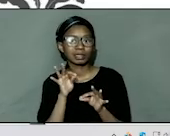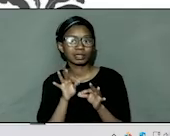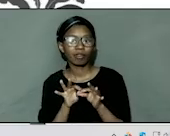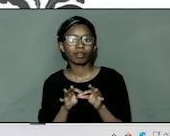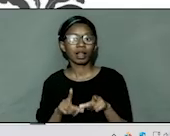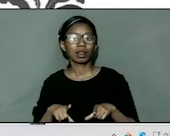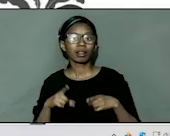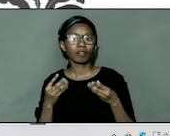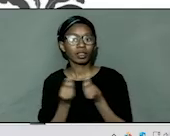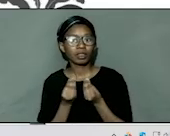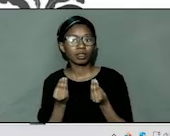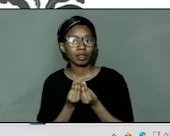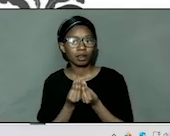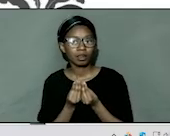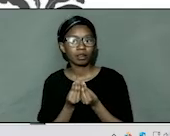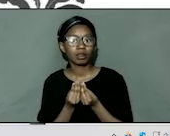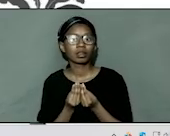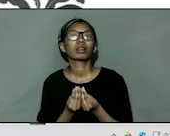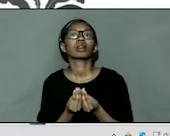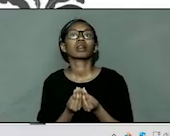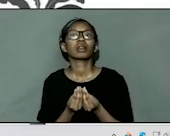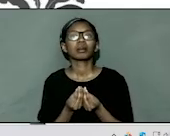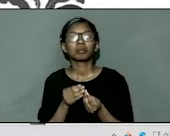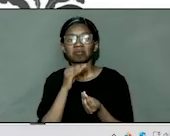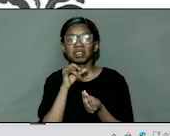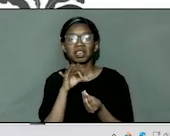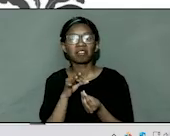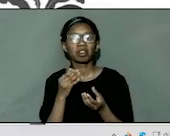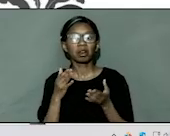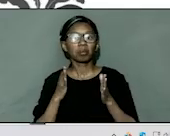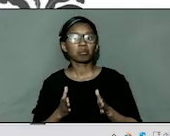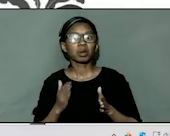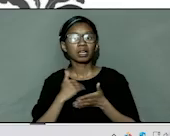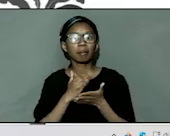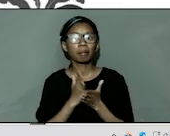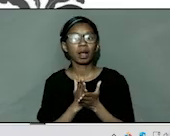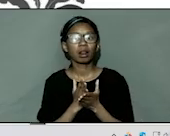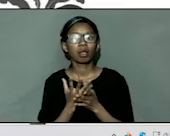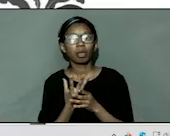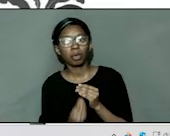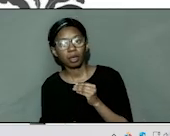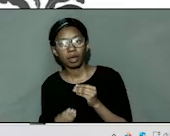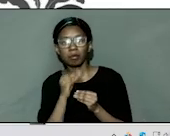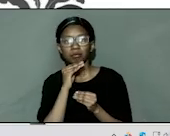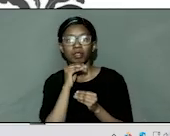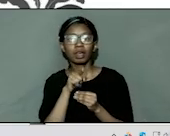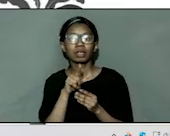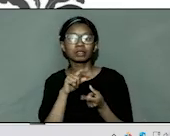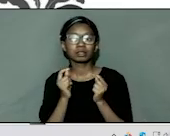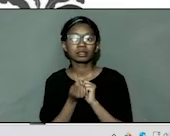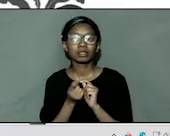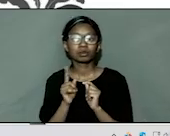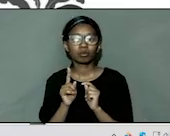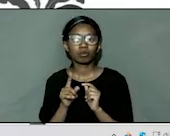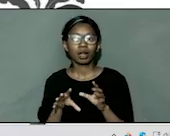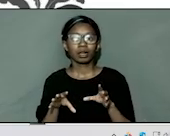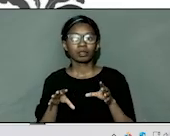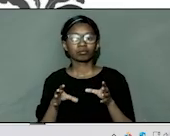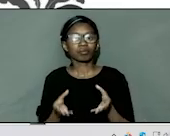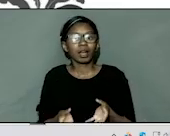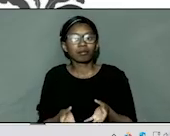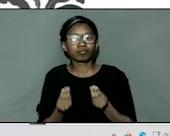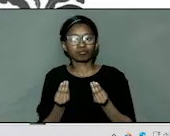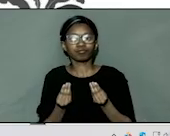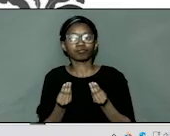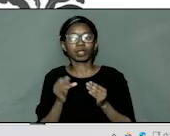particular organism organ disappear, it now becomes an acquired what characteristic because an organism did